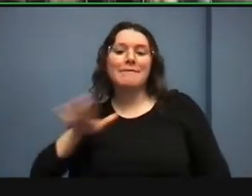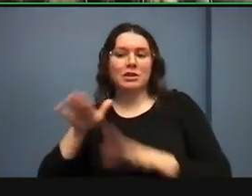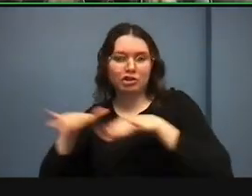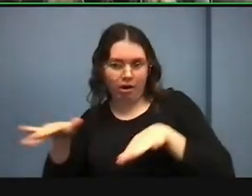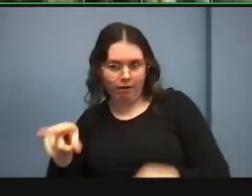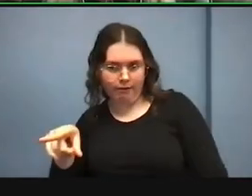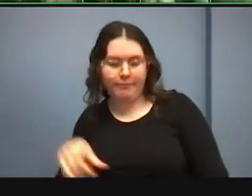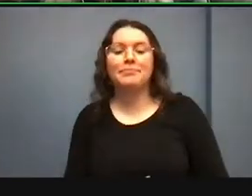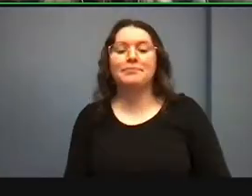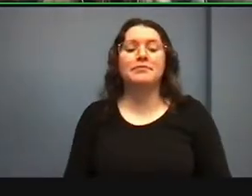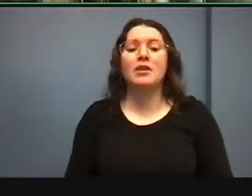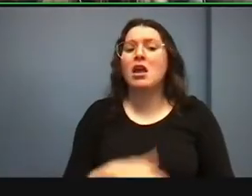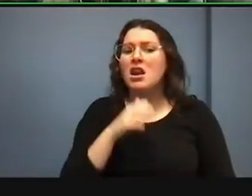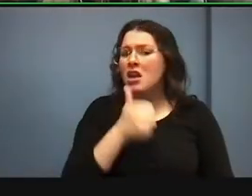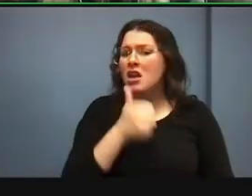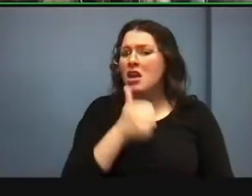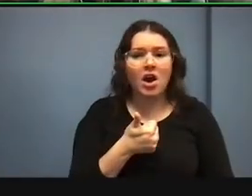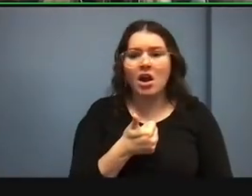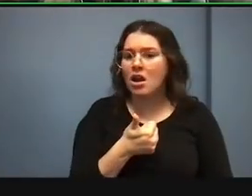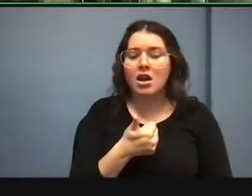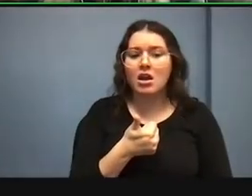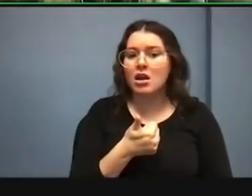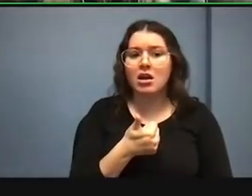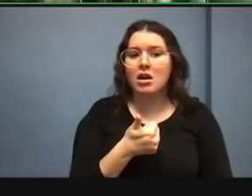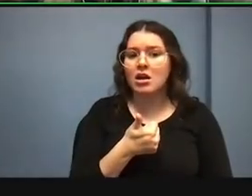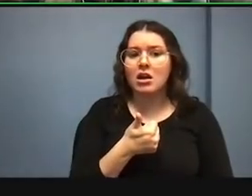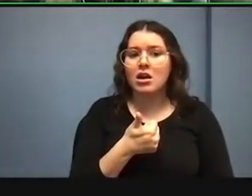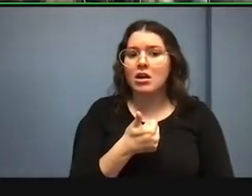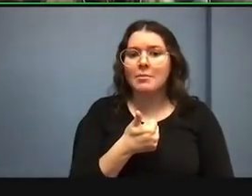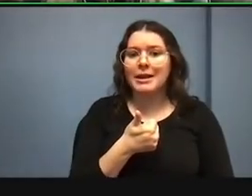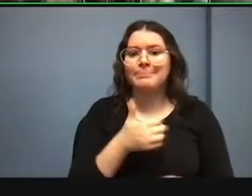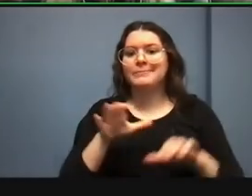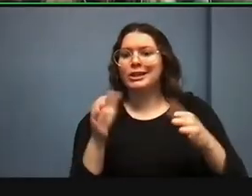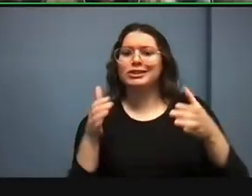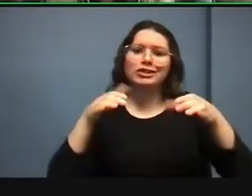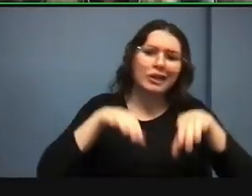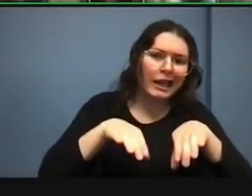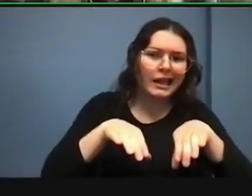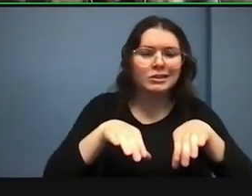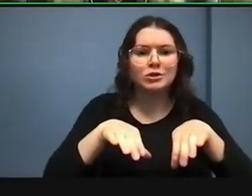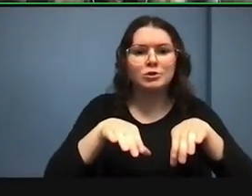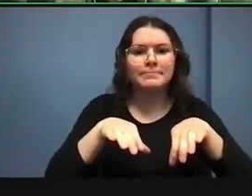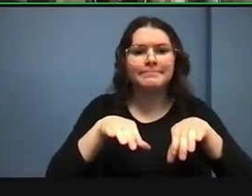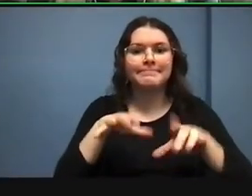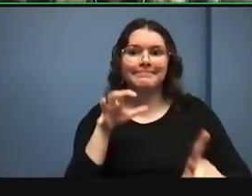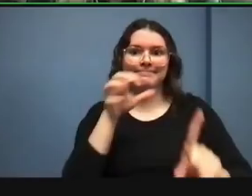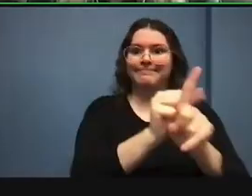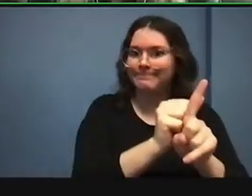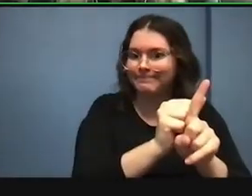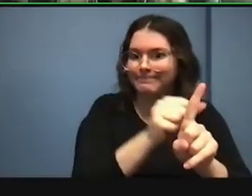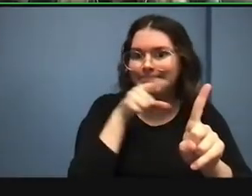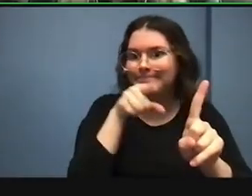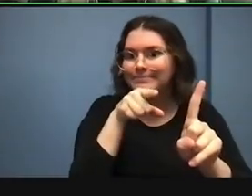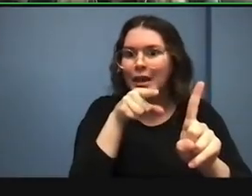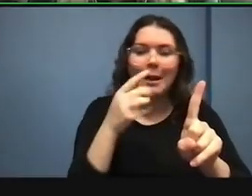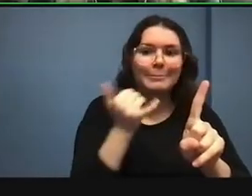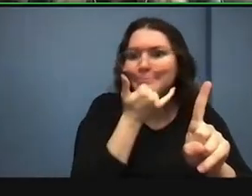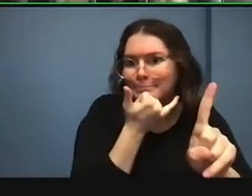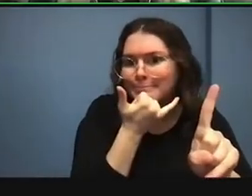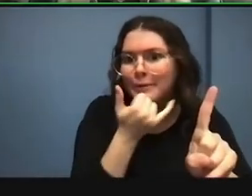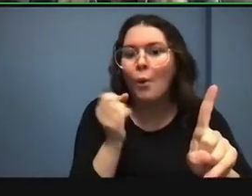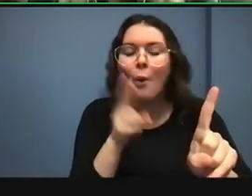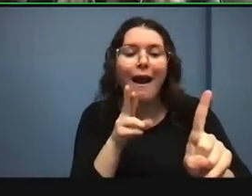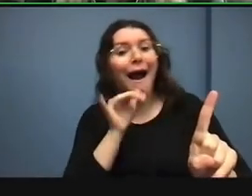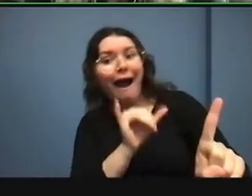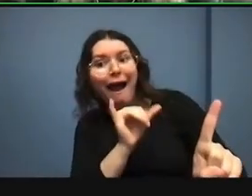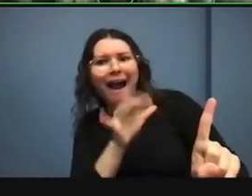student. It should not be a chance to catch someone in a mistake or